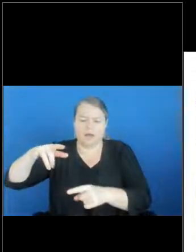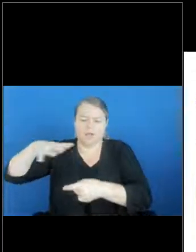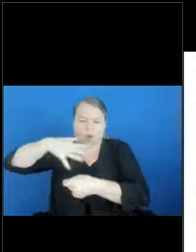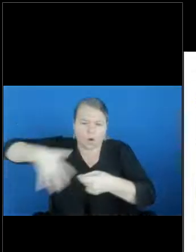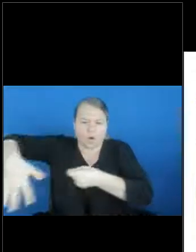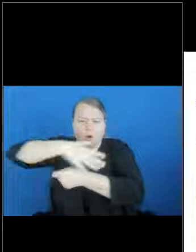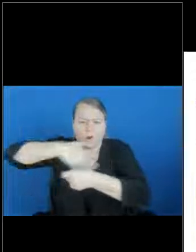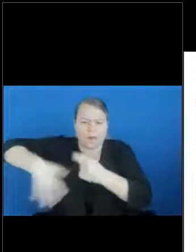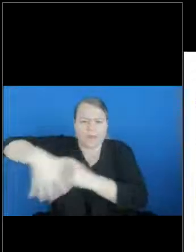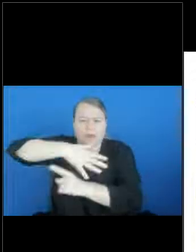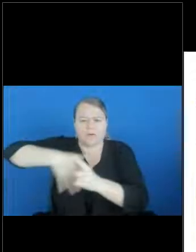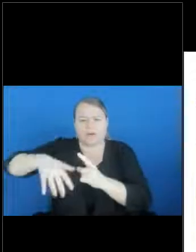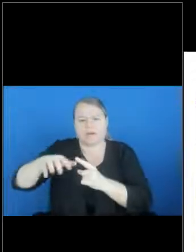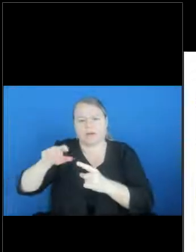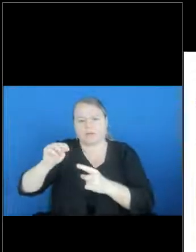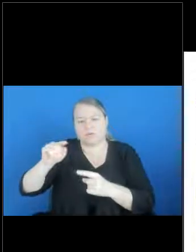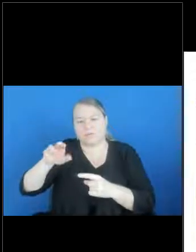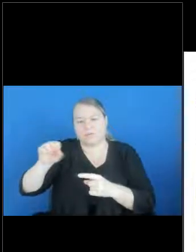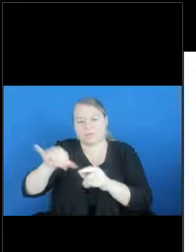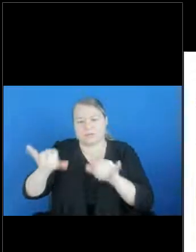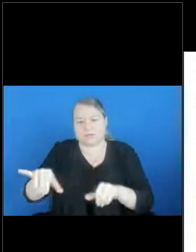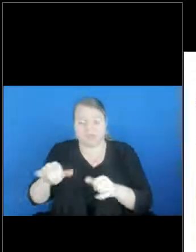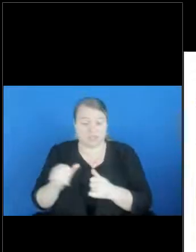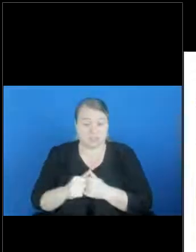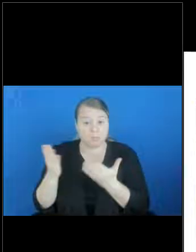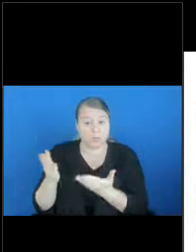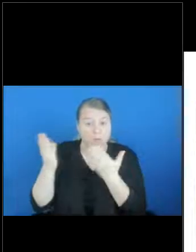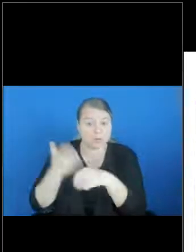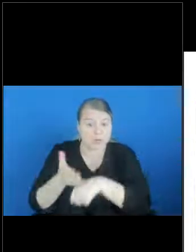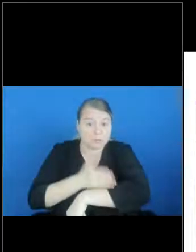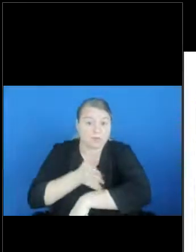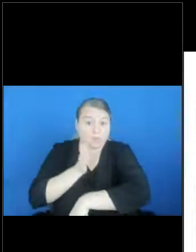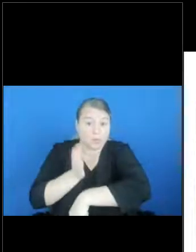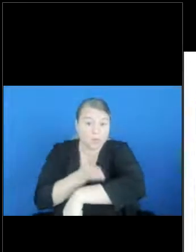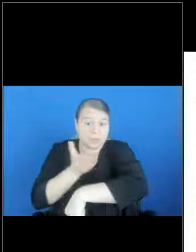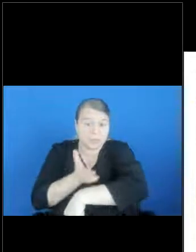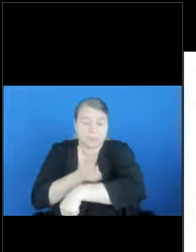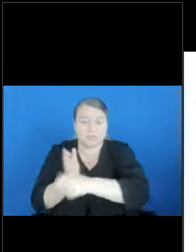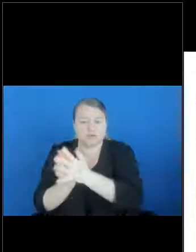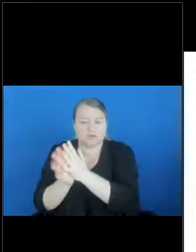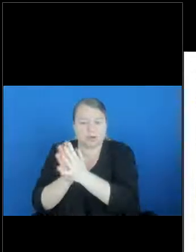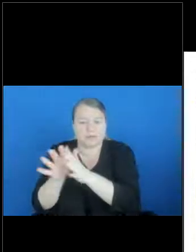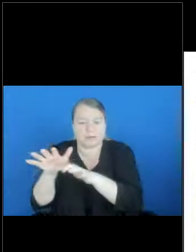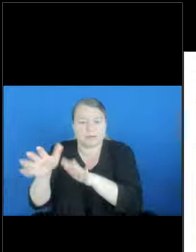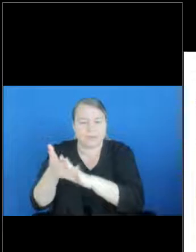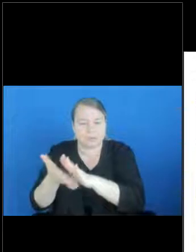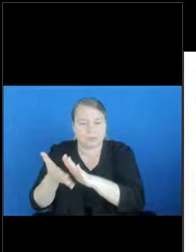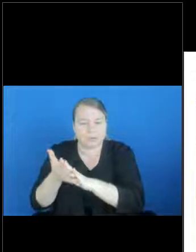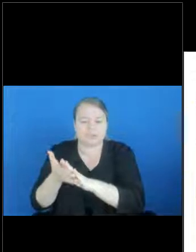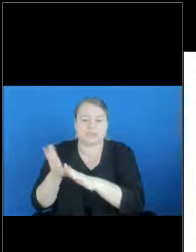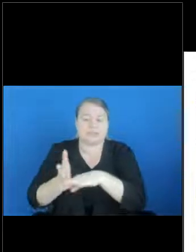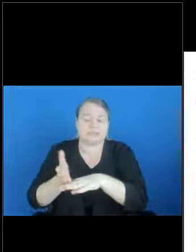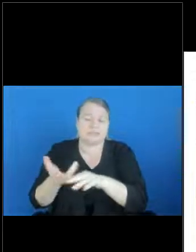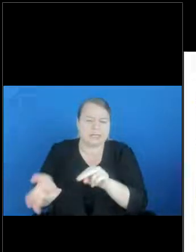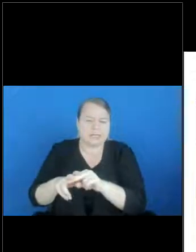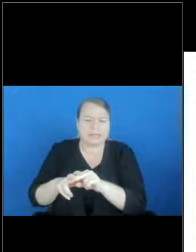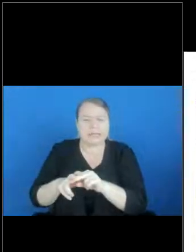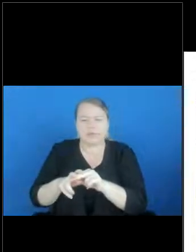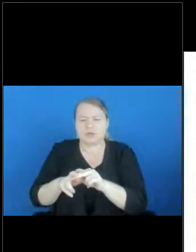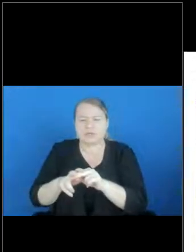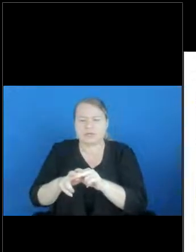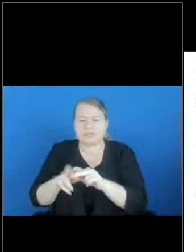station. The proposed improvements will enhance traffic operations and traffic safety by providing increased capacity and